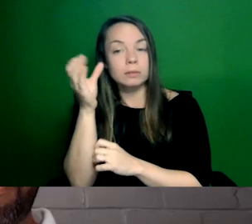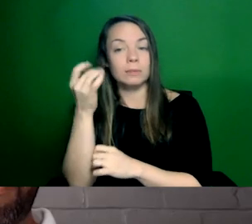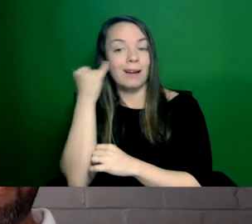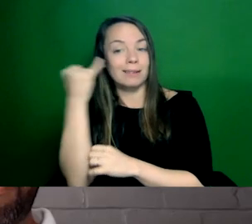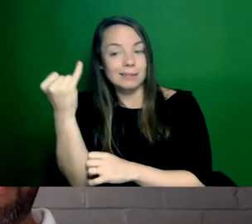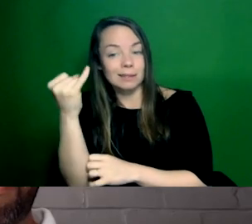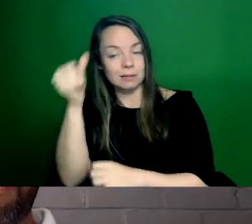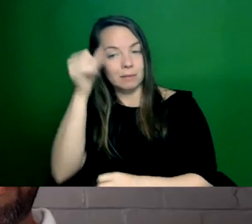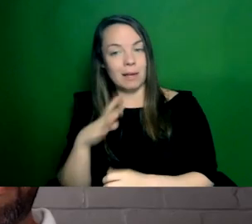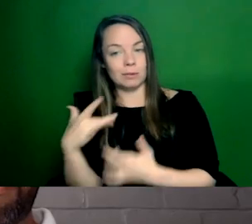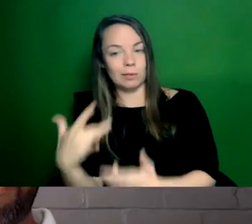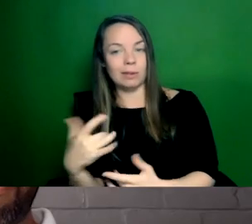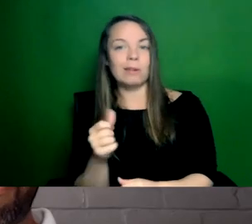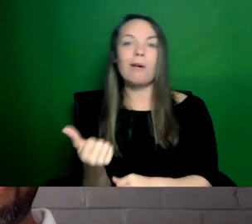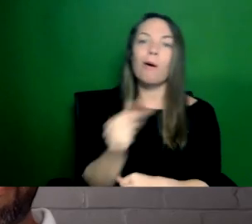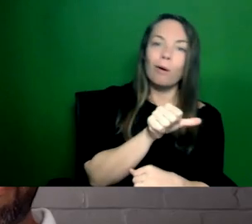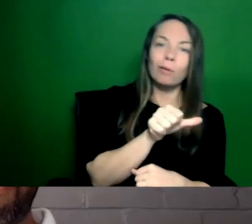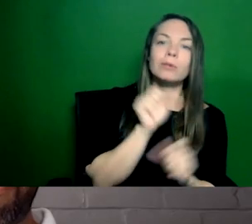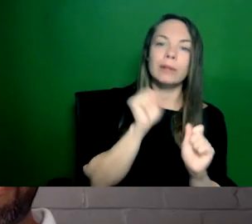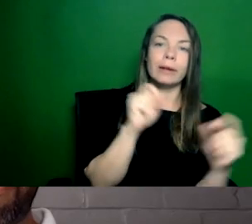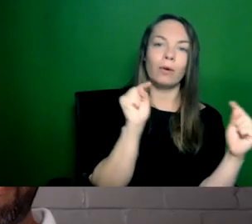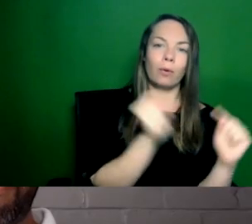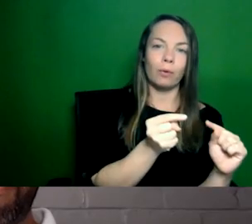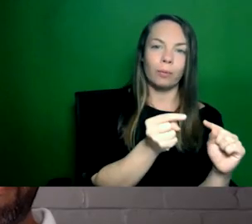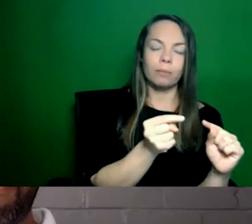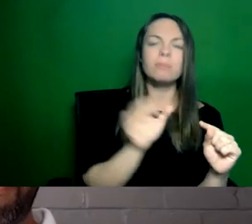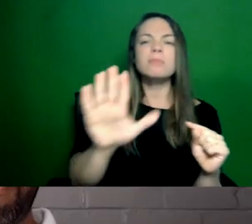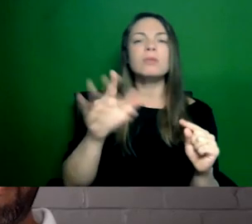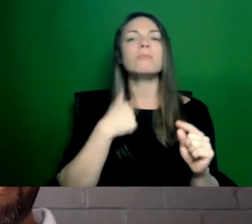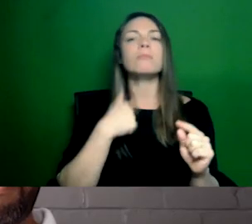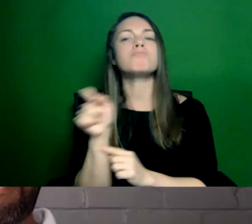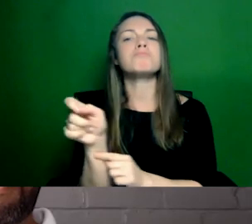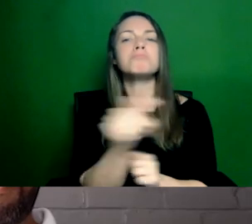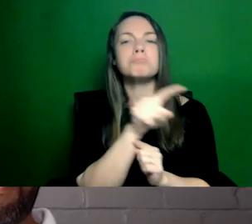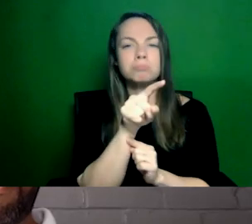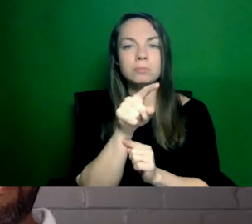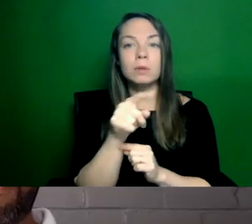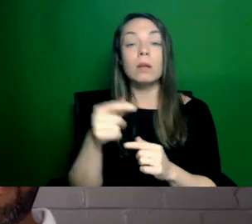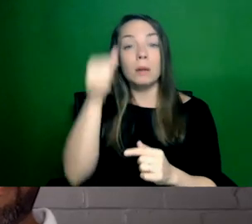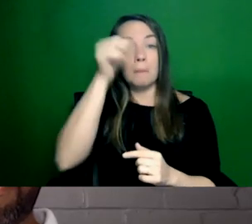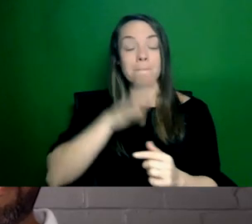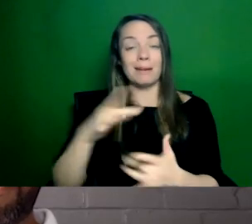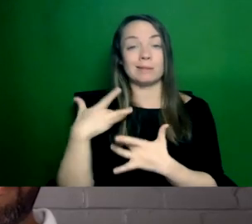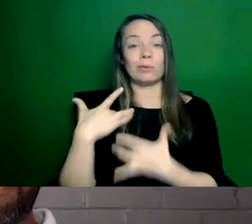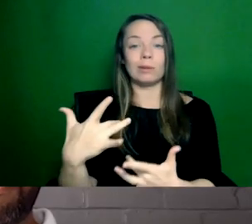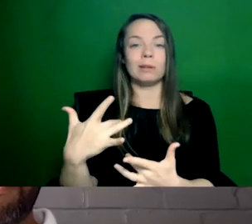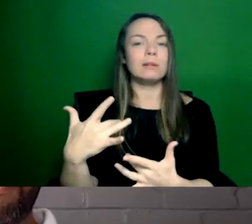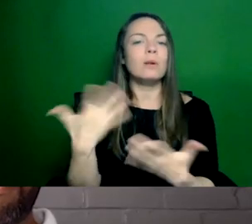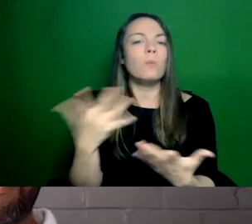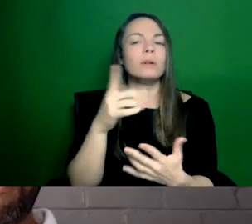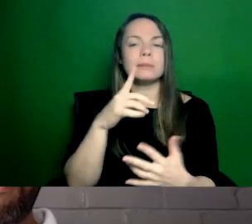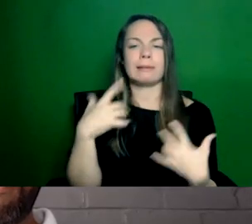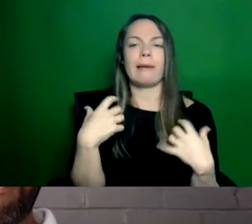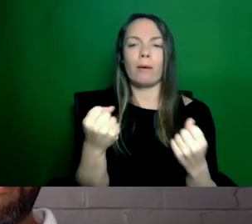harmful. So my first question to the panel is, what does masculinity in its healthiest tradition and healthiest iteration look like? And how do